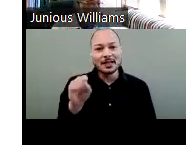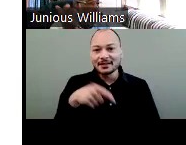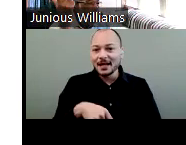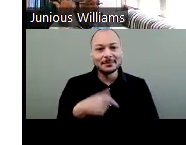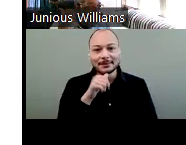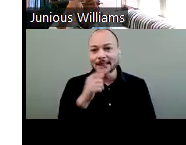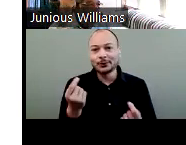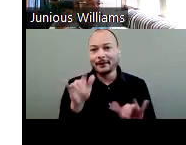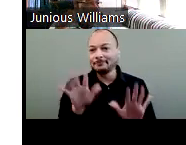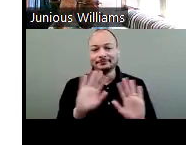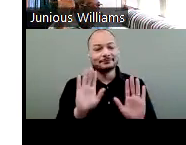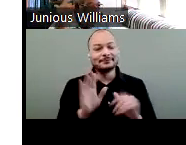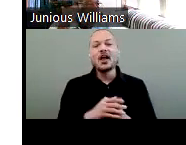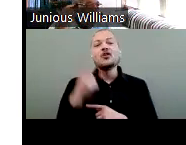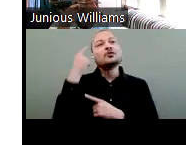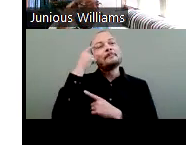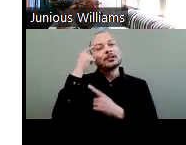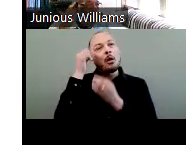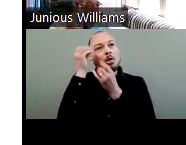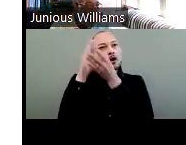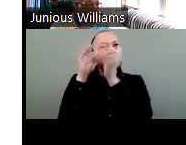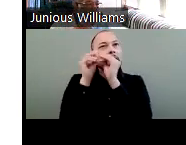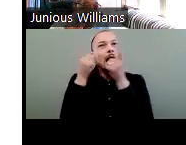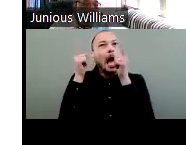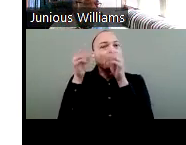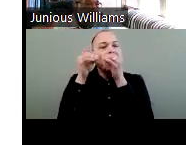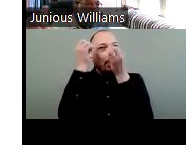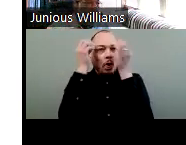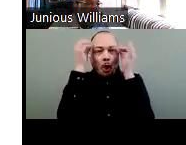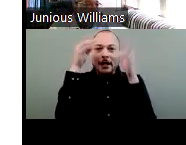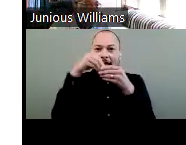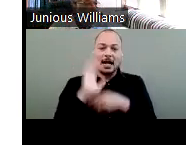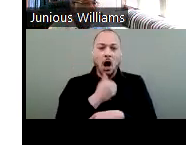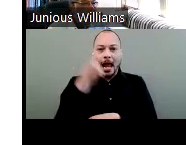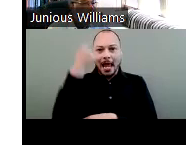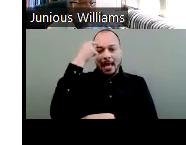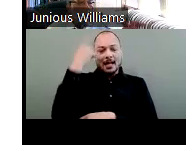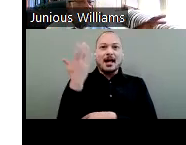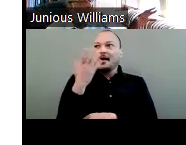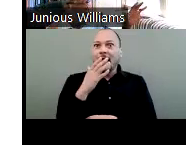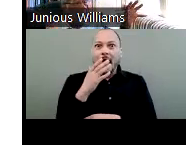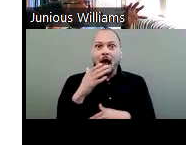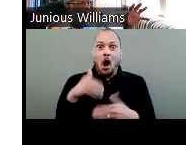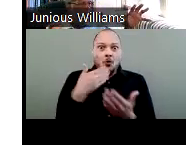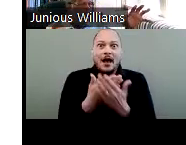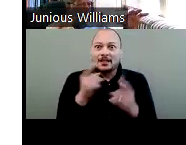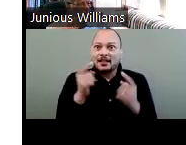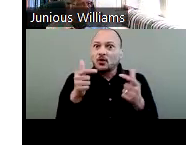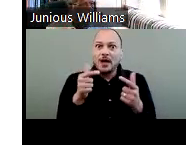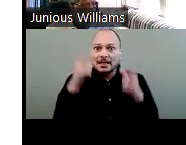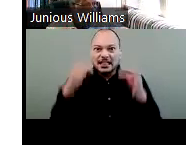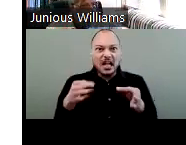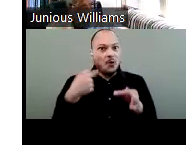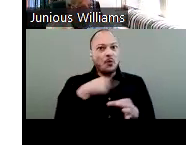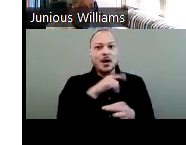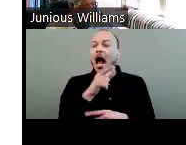doing. Those mental narratives that are running around in our head get us to a quick decision because we're not contemplating everything. We're